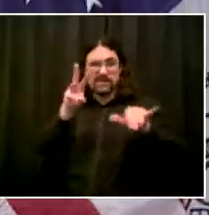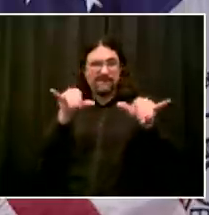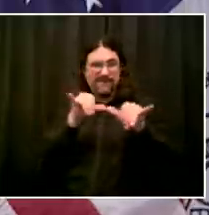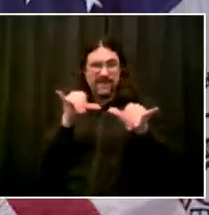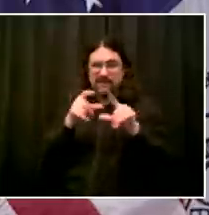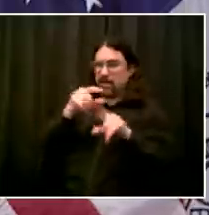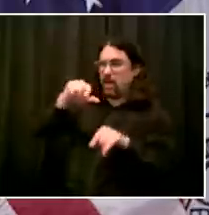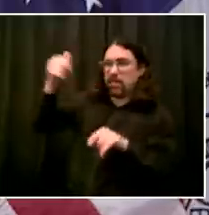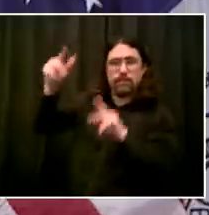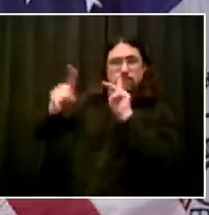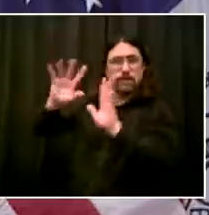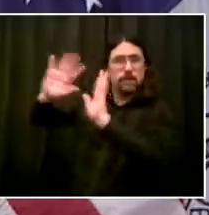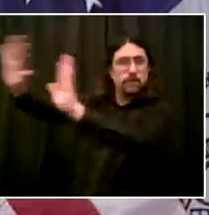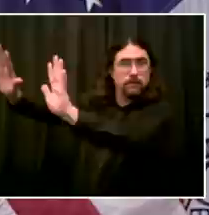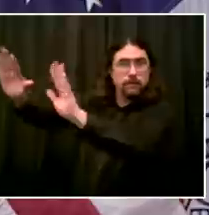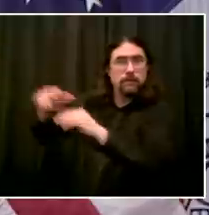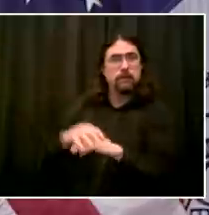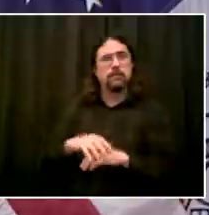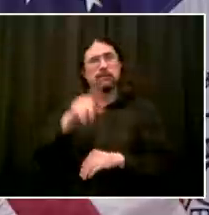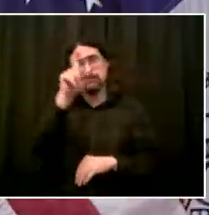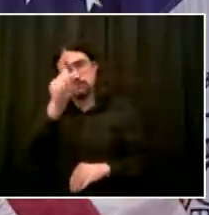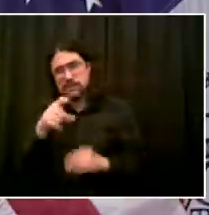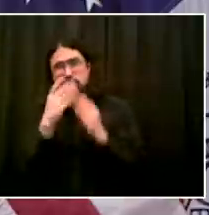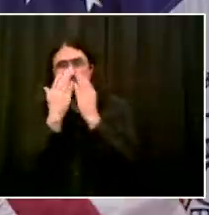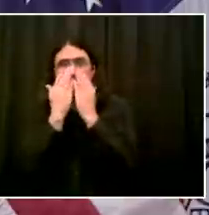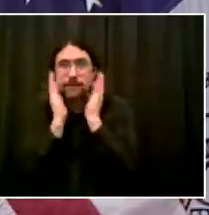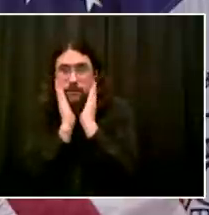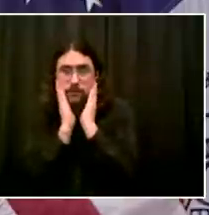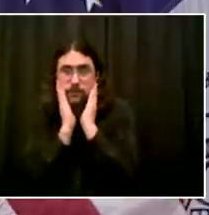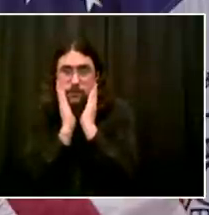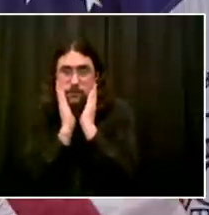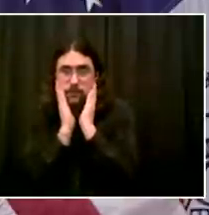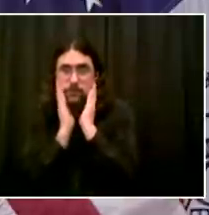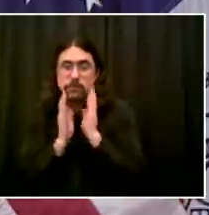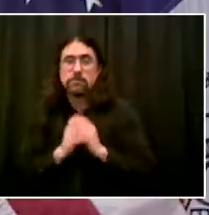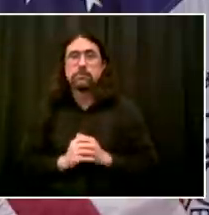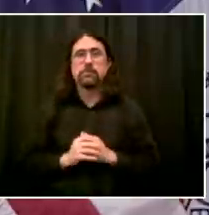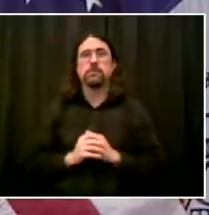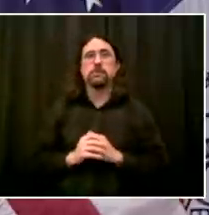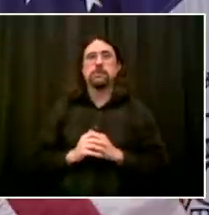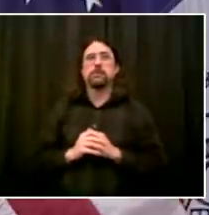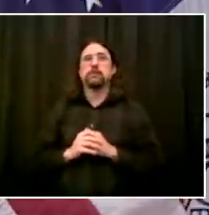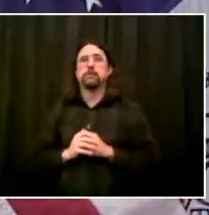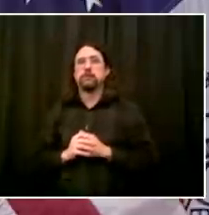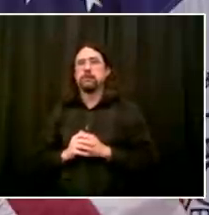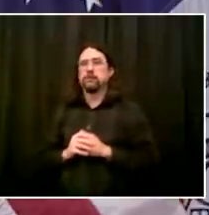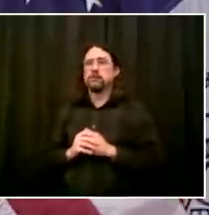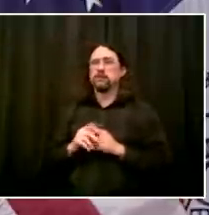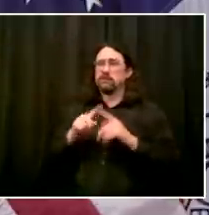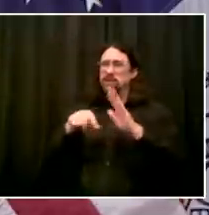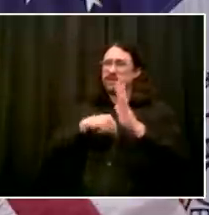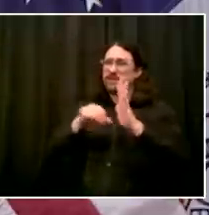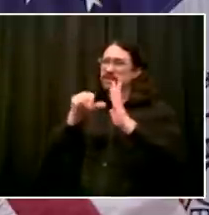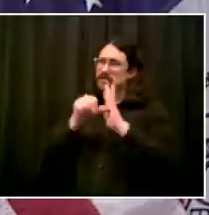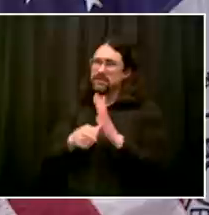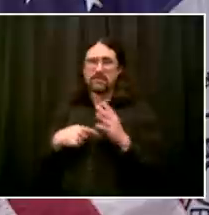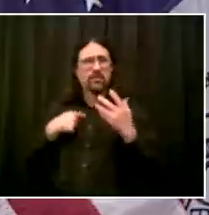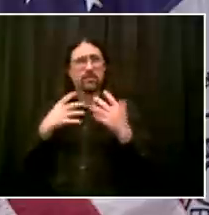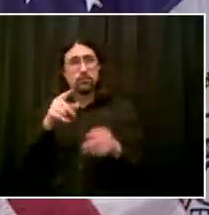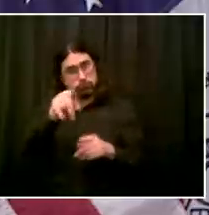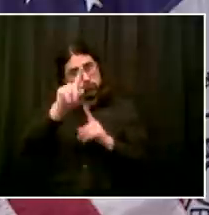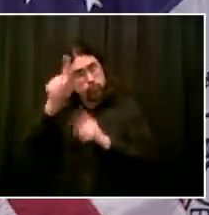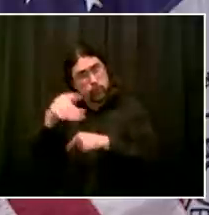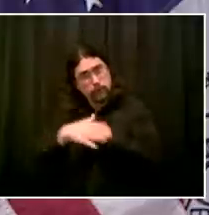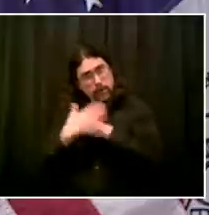of it. But we will not allow crowding. If we start to see any crowding, we're going to make sure to limit. We're not going to